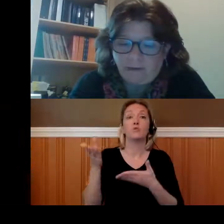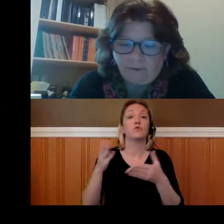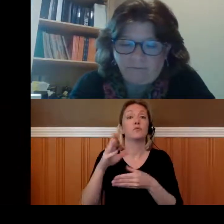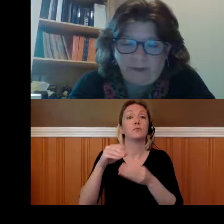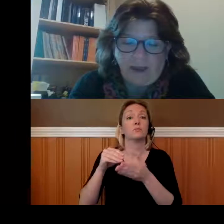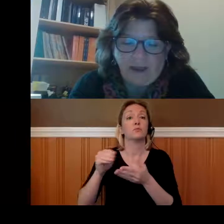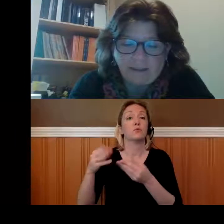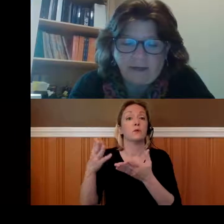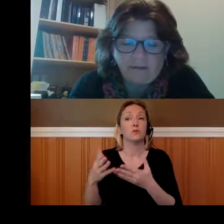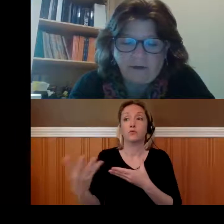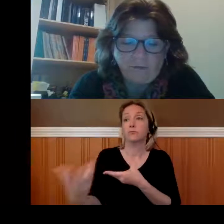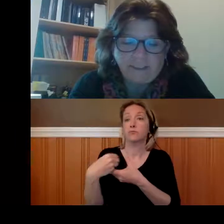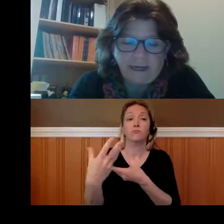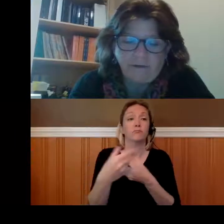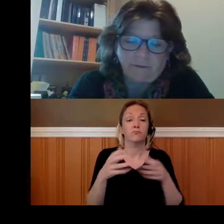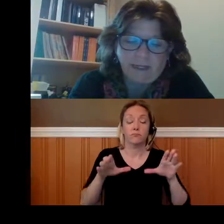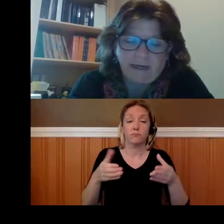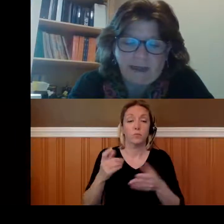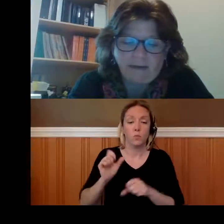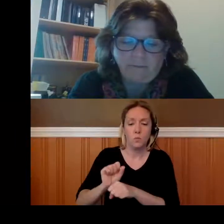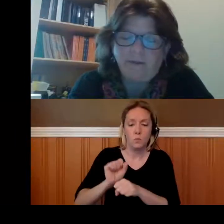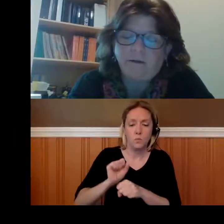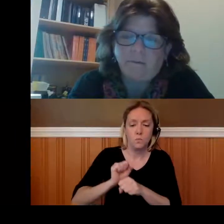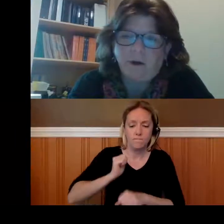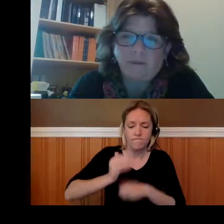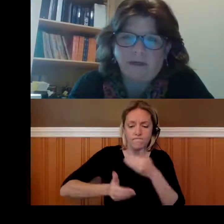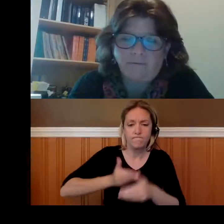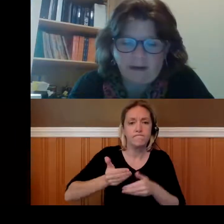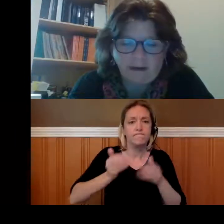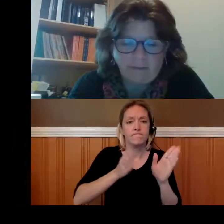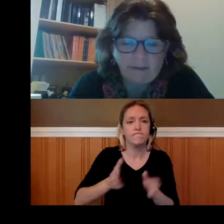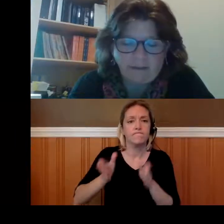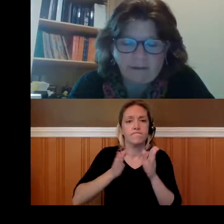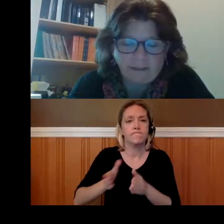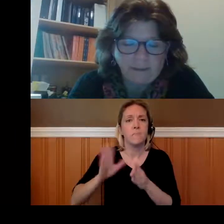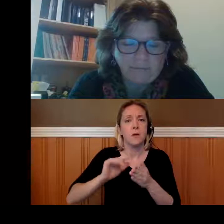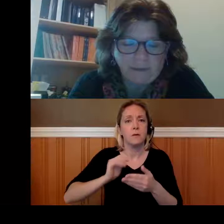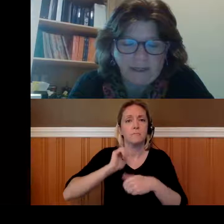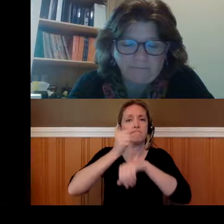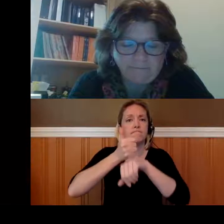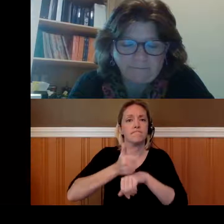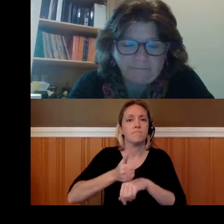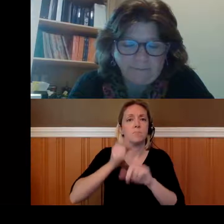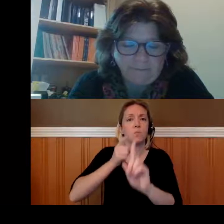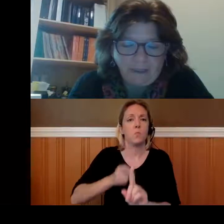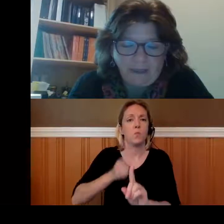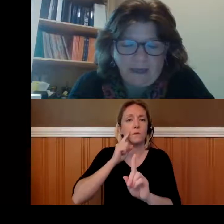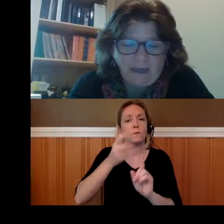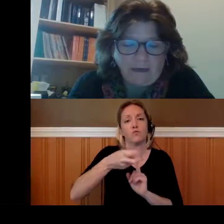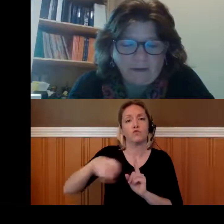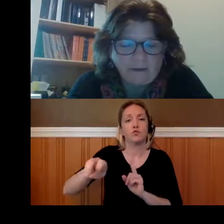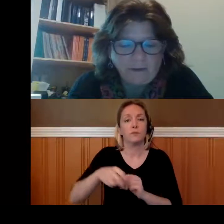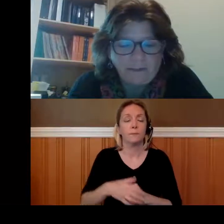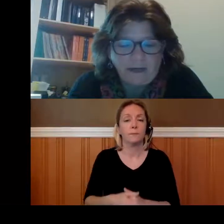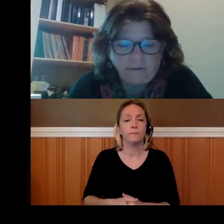available, and they're going to work together to plan and implement the parts of that IEP and that transition plan. Young